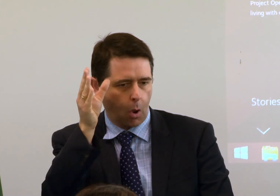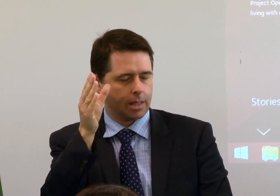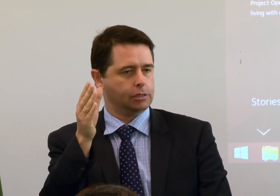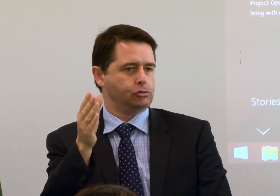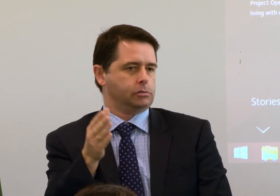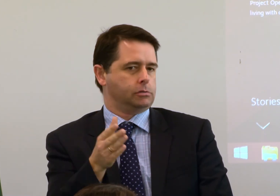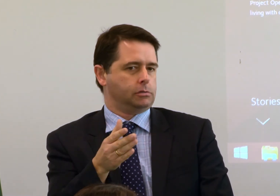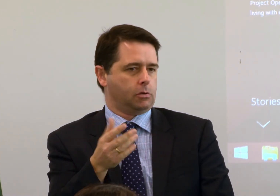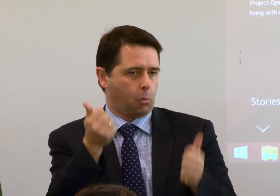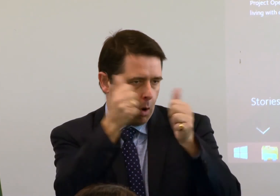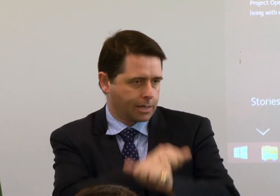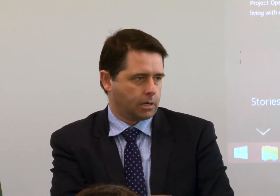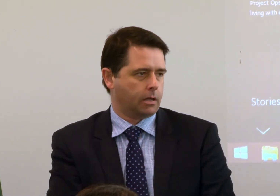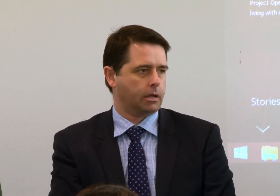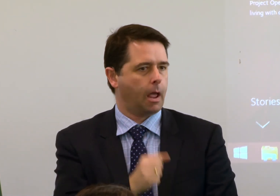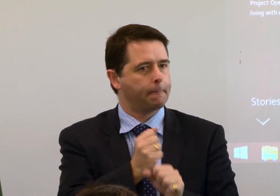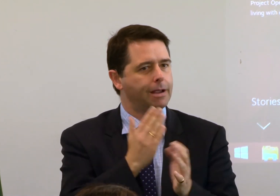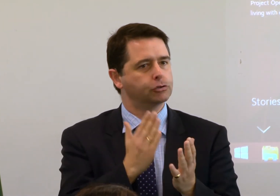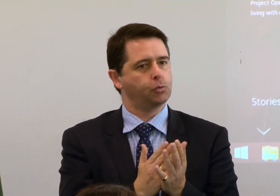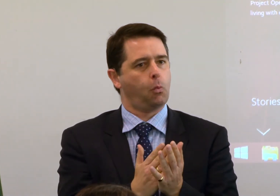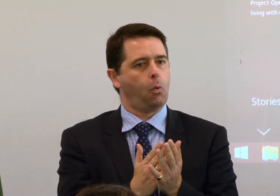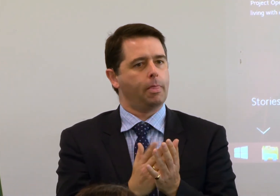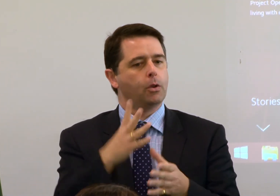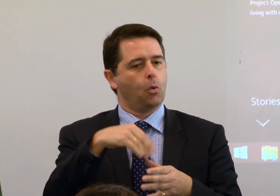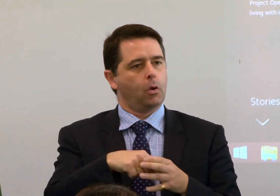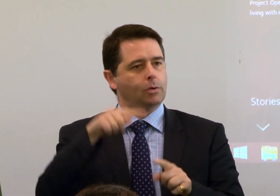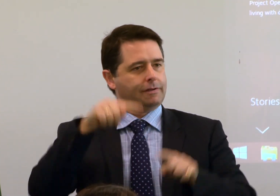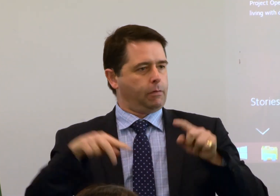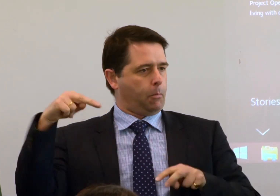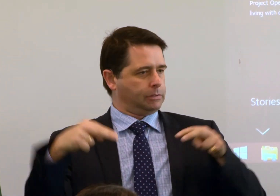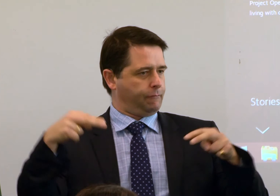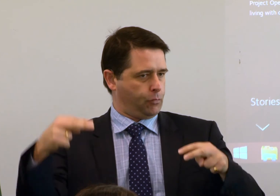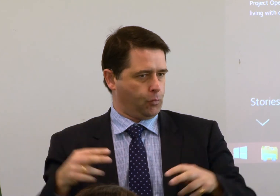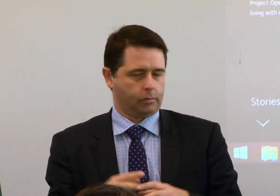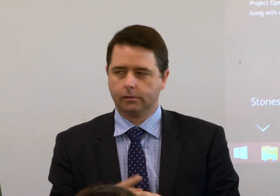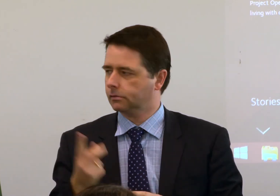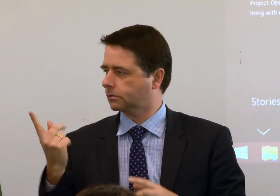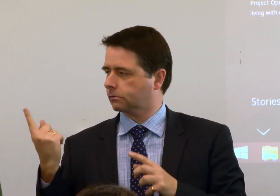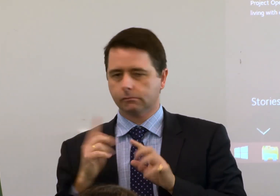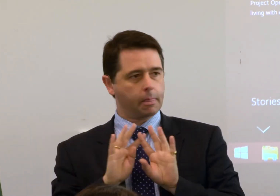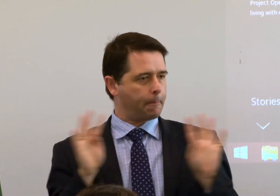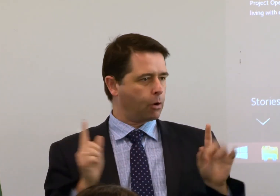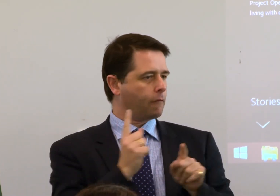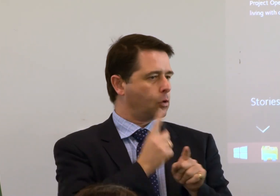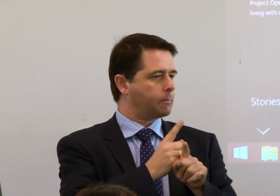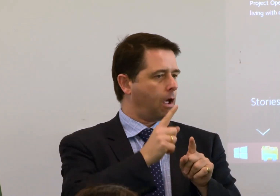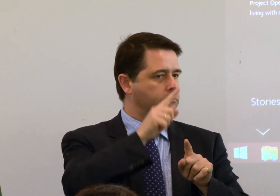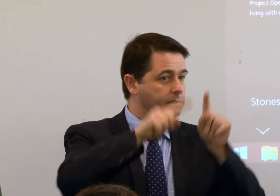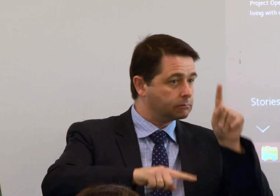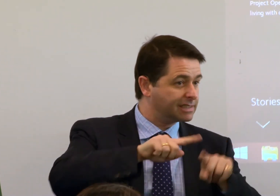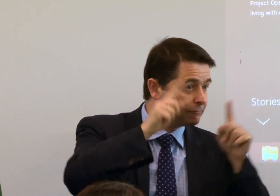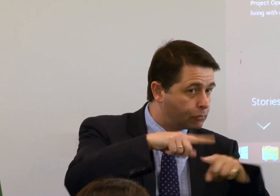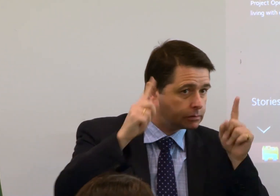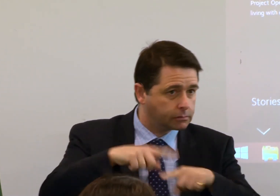your skills and your knowledge wisely. Make sure you include the diversity of